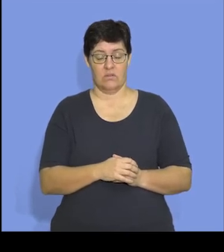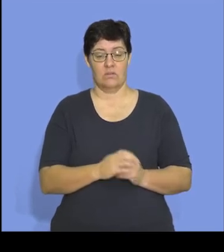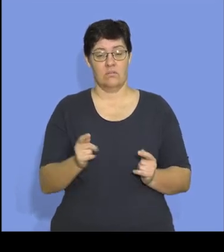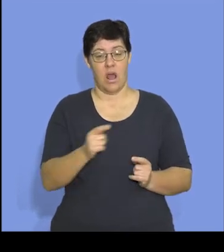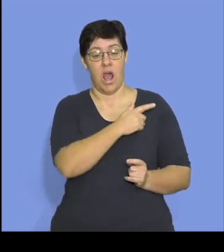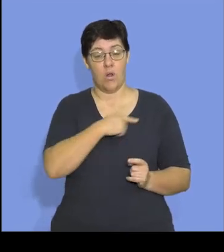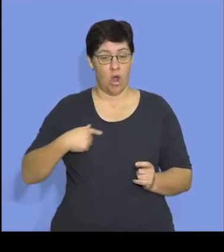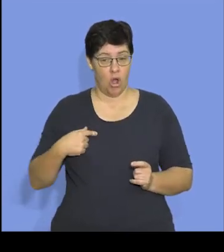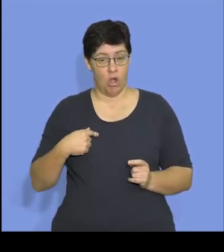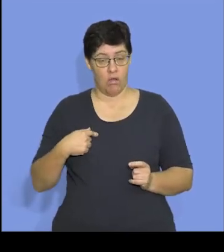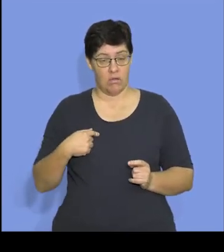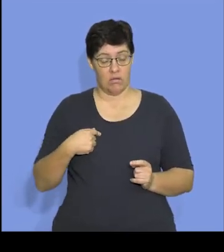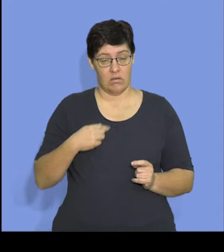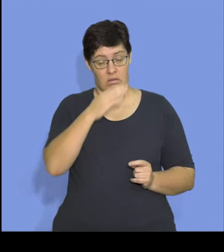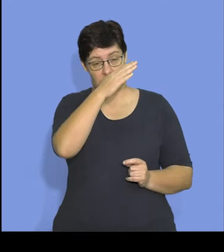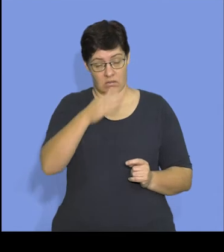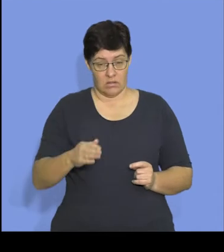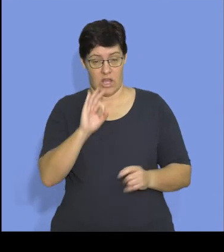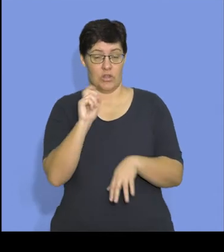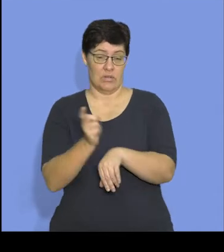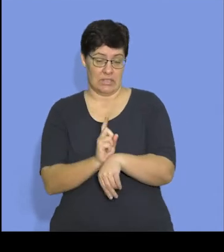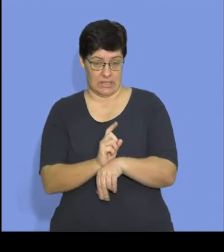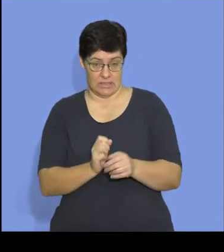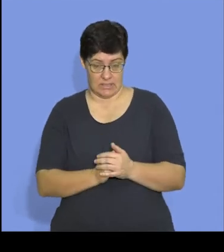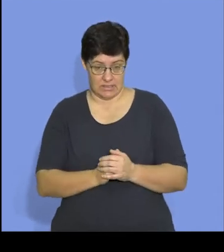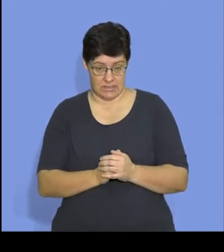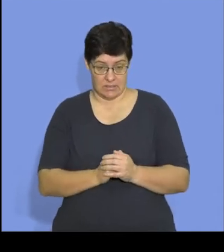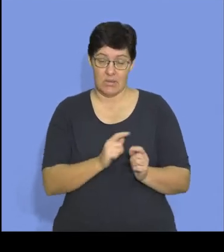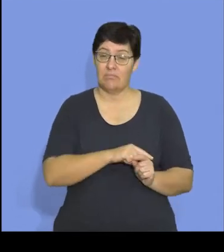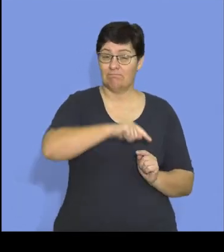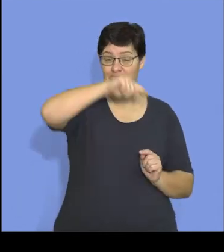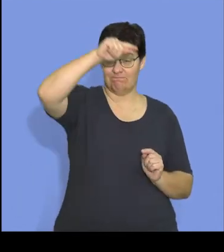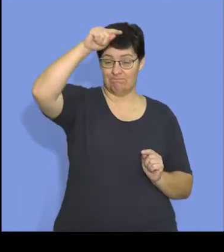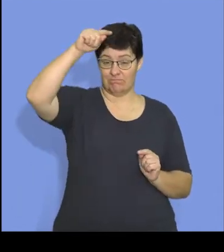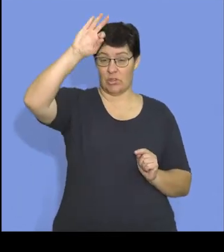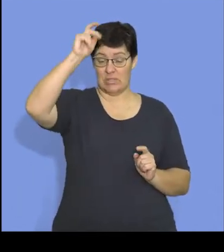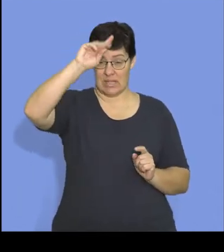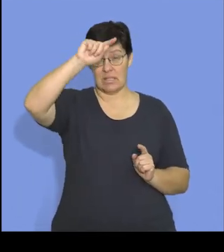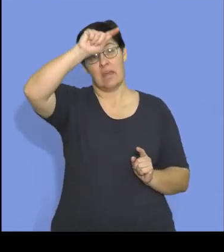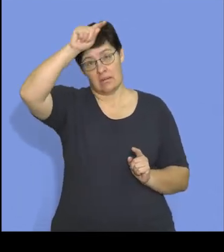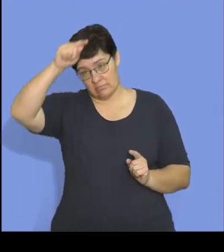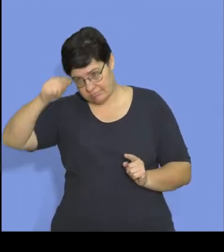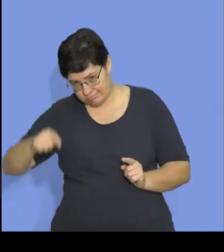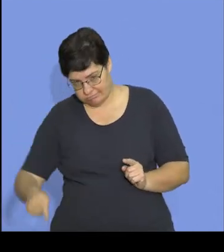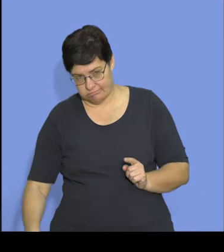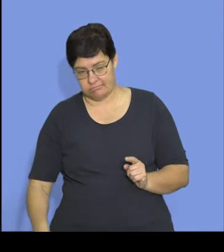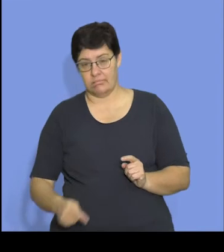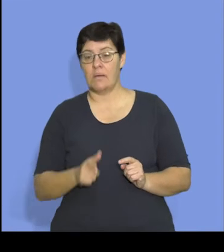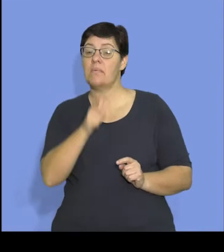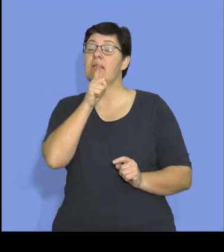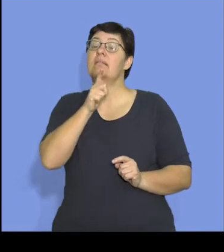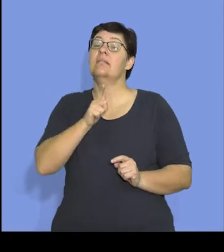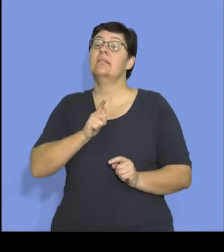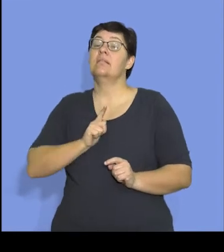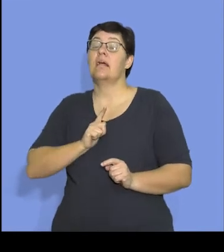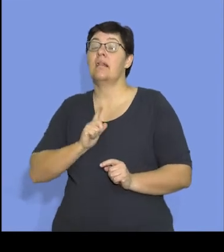to get to its highest motion, and then it carries on down. What they're telling me in